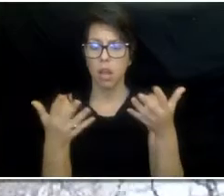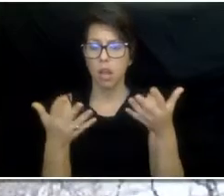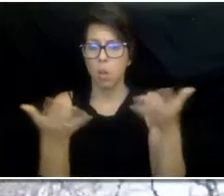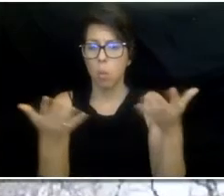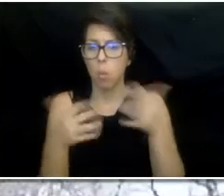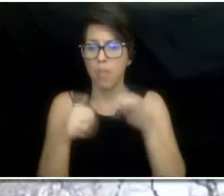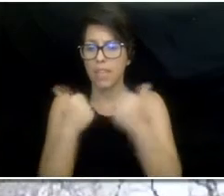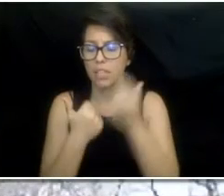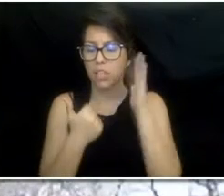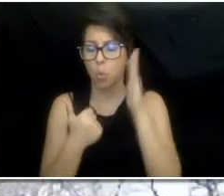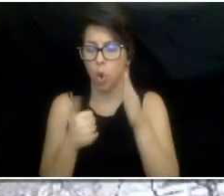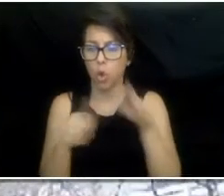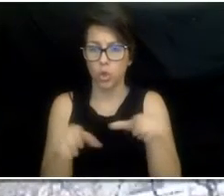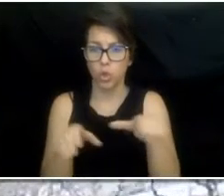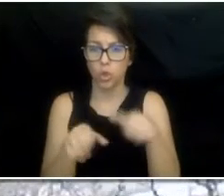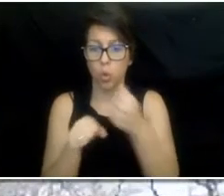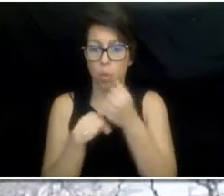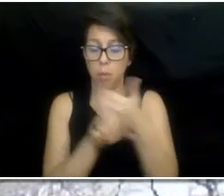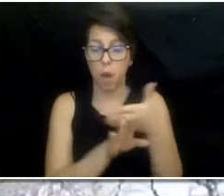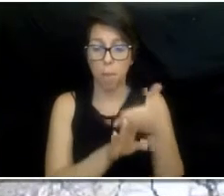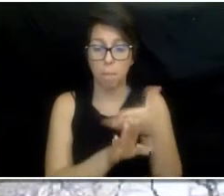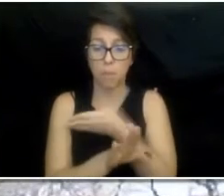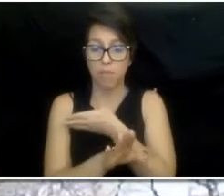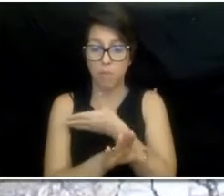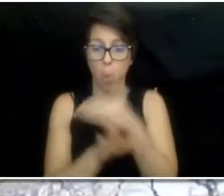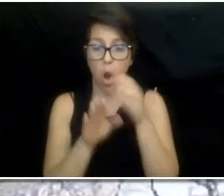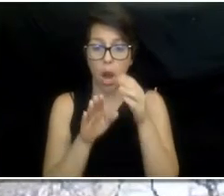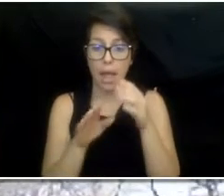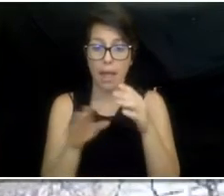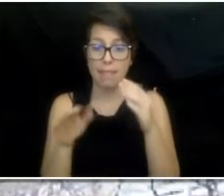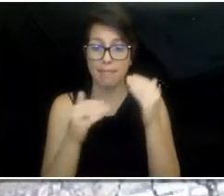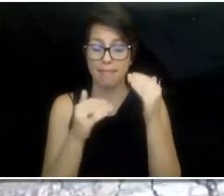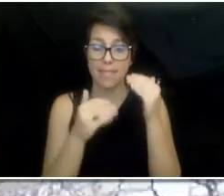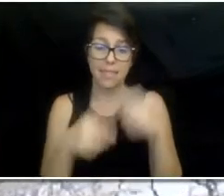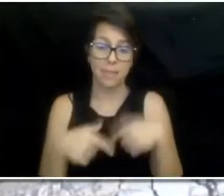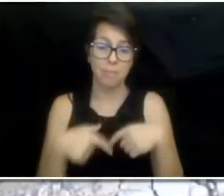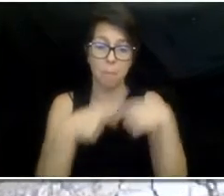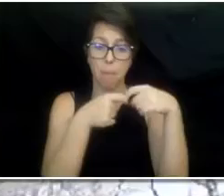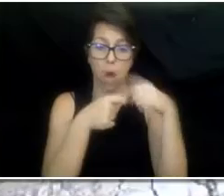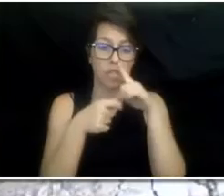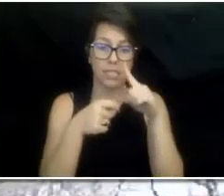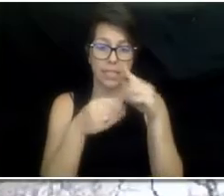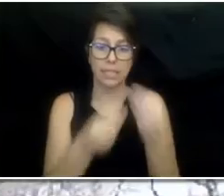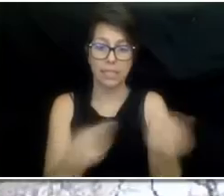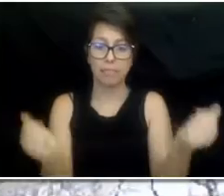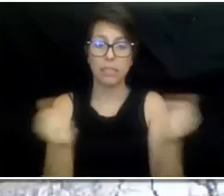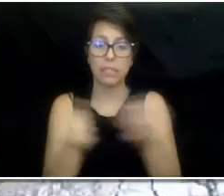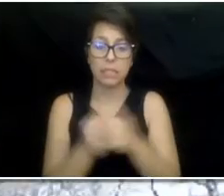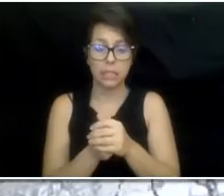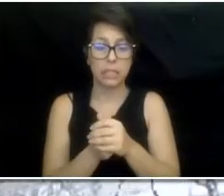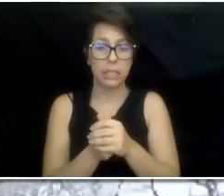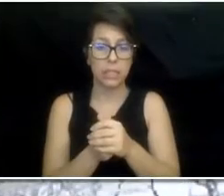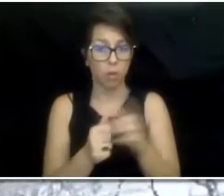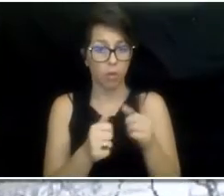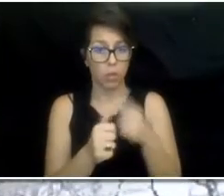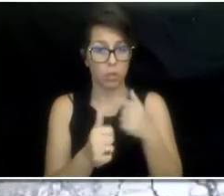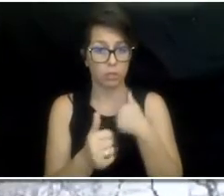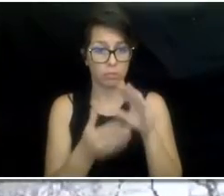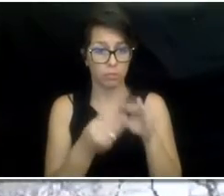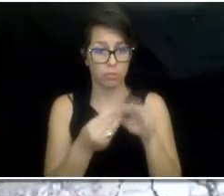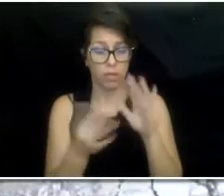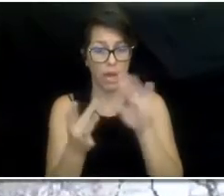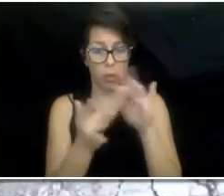we understand that um survivors may have found it or may be finding it difficult to reach out for